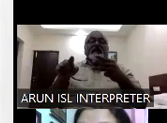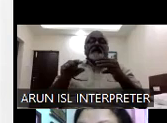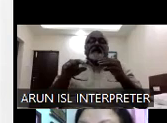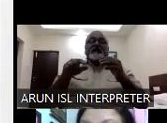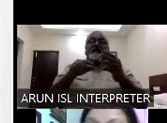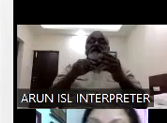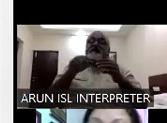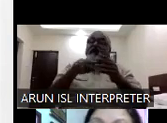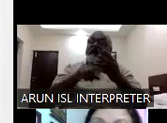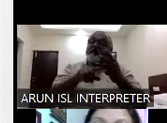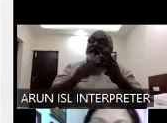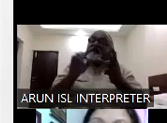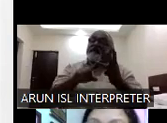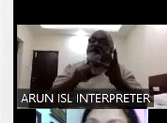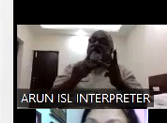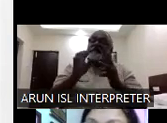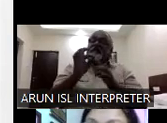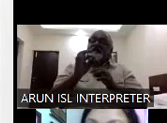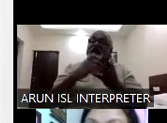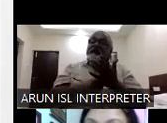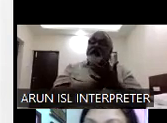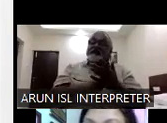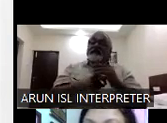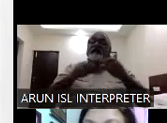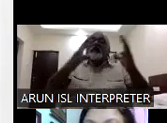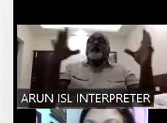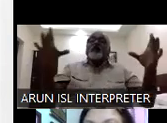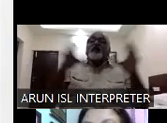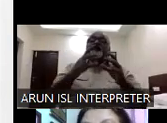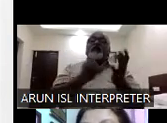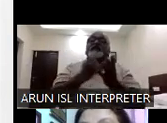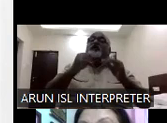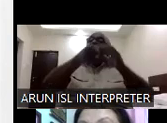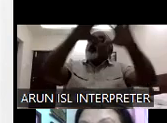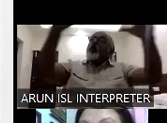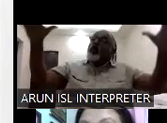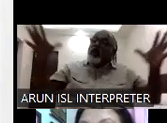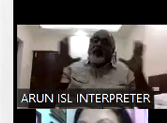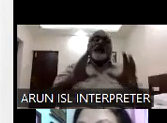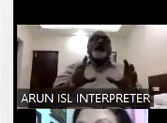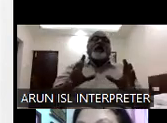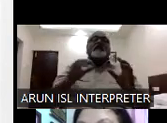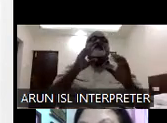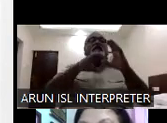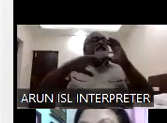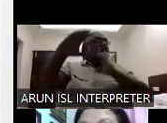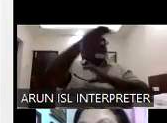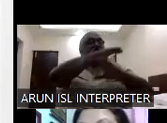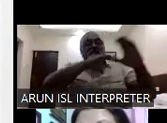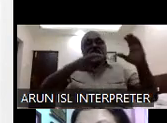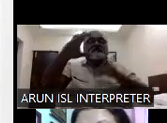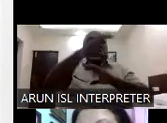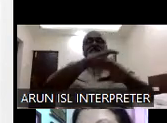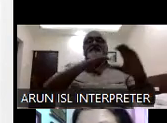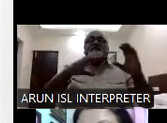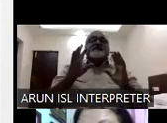Gram Sabha, and they discuss every issue of panchayat in the Gram Sabha, and they see to it that all